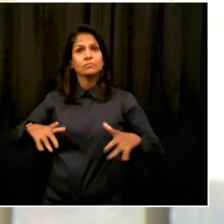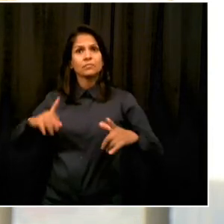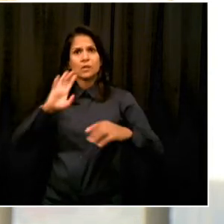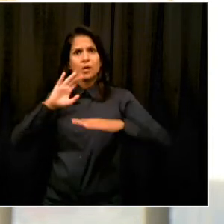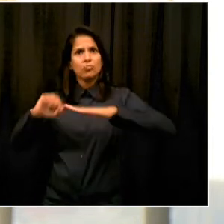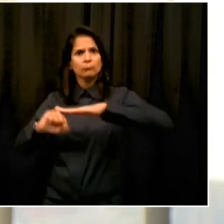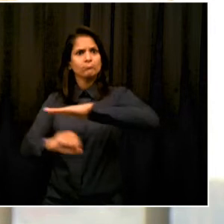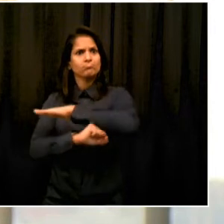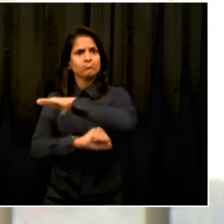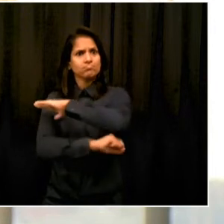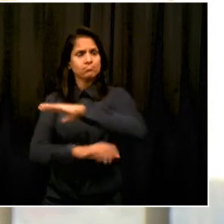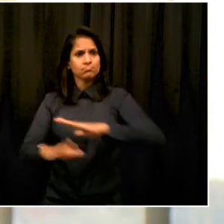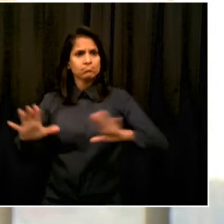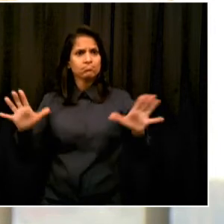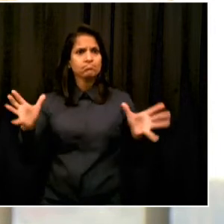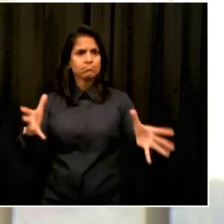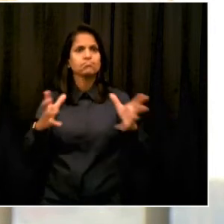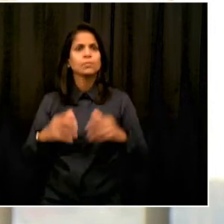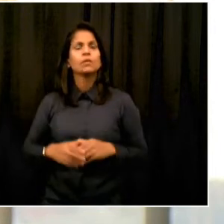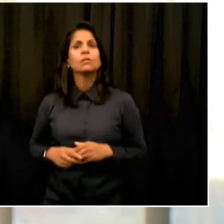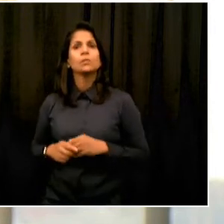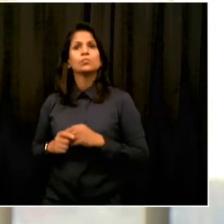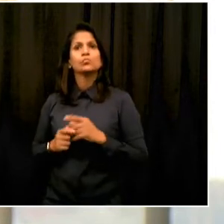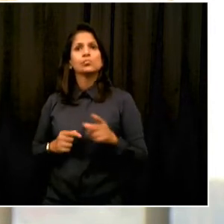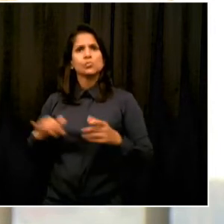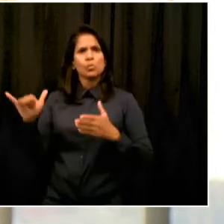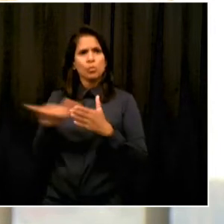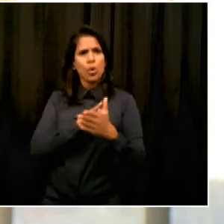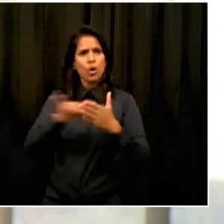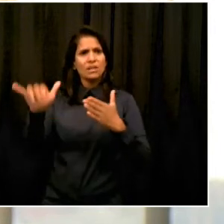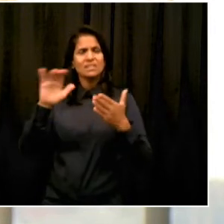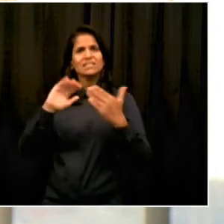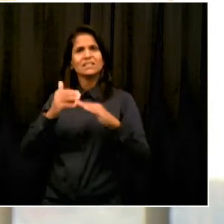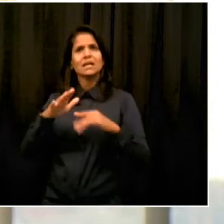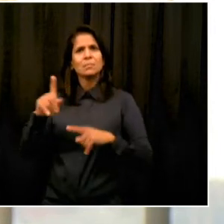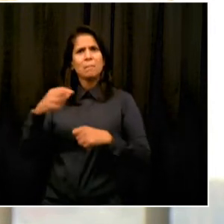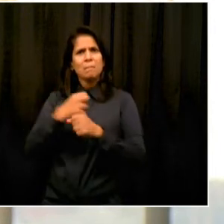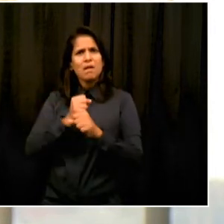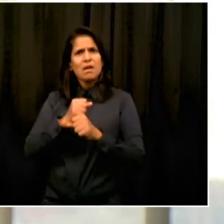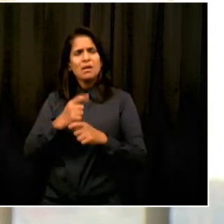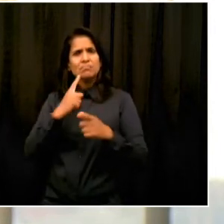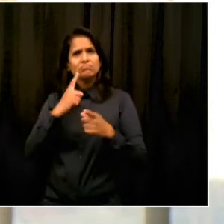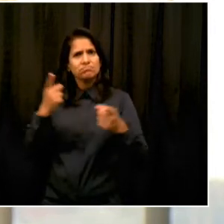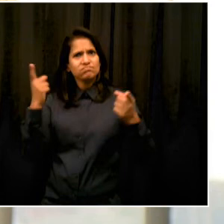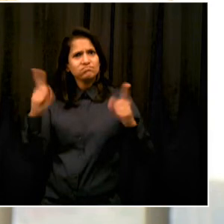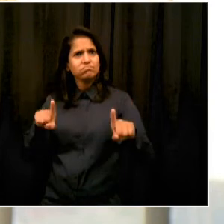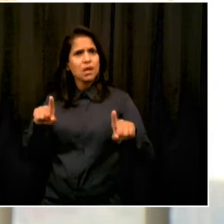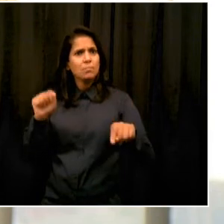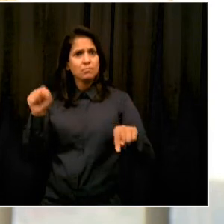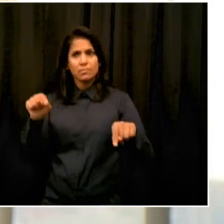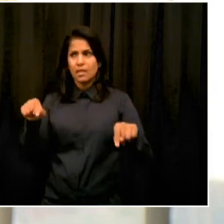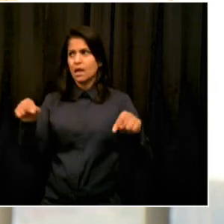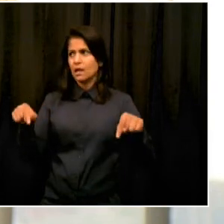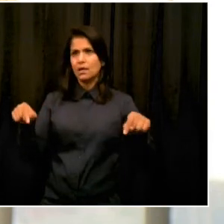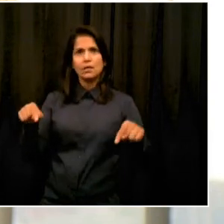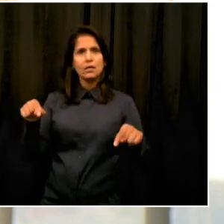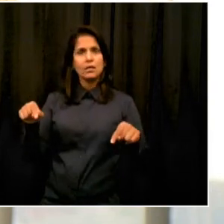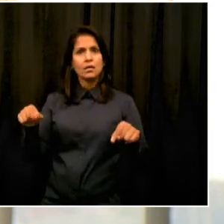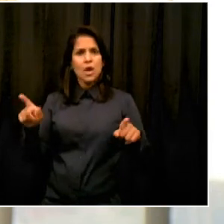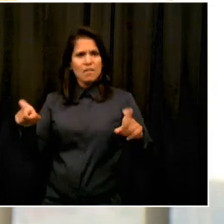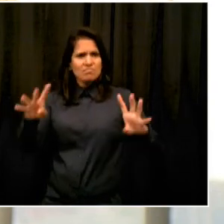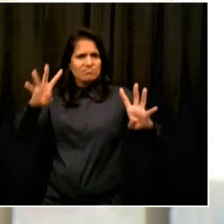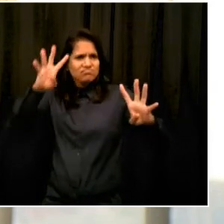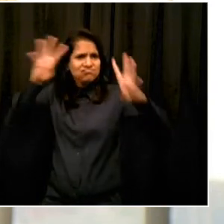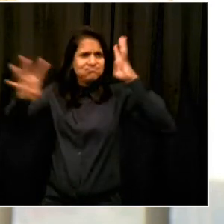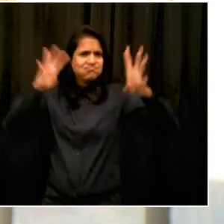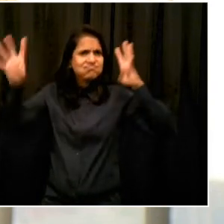innovation happens. And that's both, I believe, a moral statement, but also a statement of how we achieve our rebirth. So just to summarize